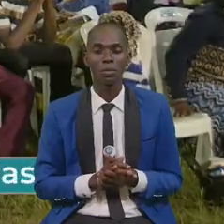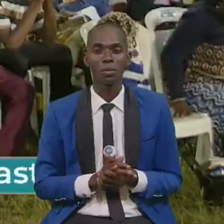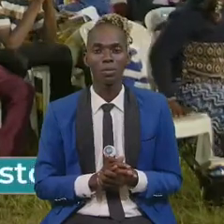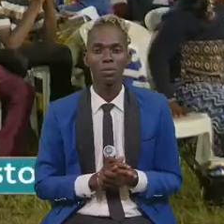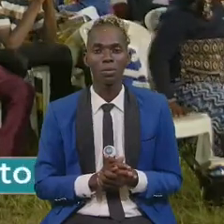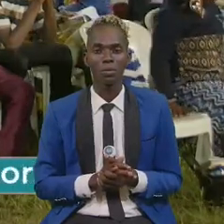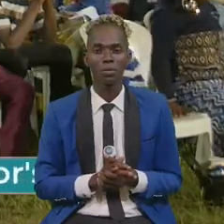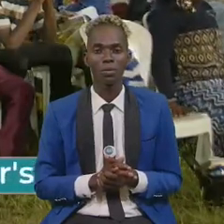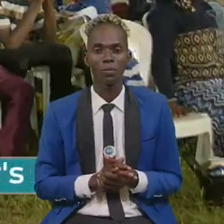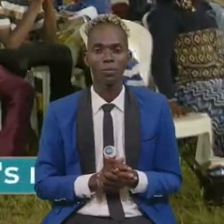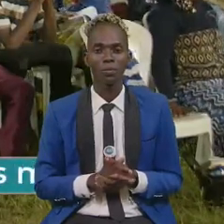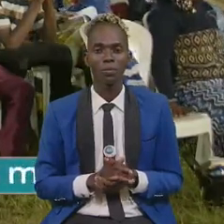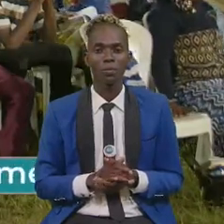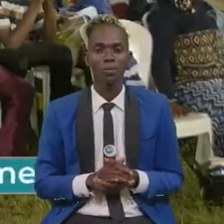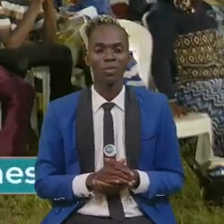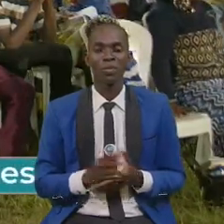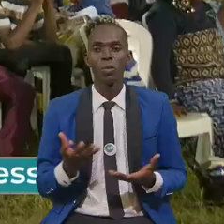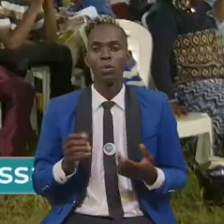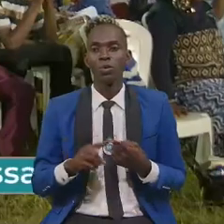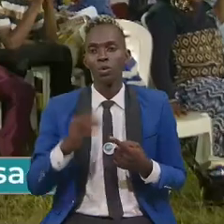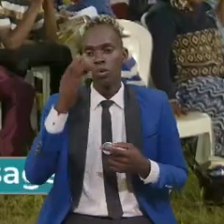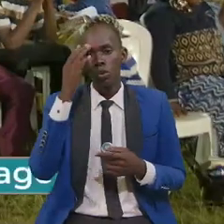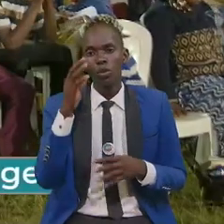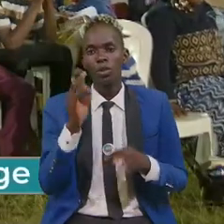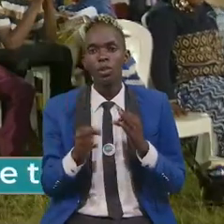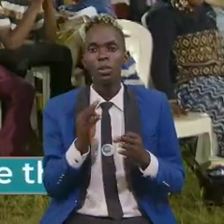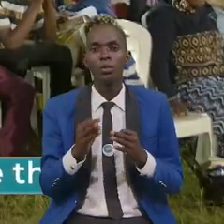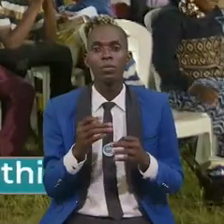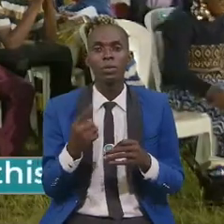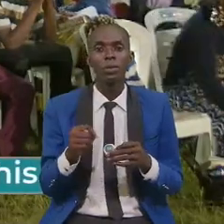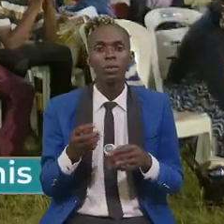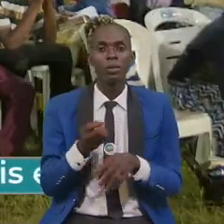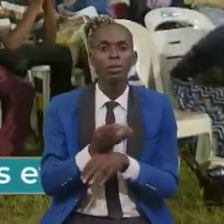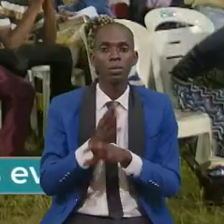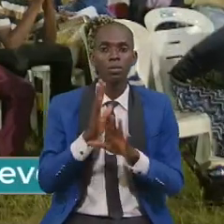Let's wave the flags with us once you are ready in your units.